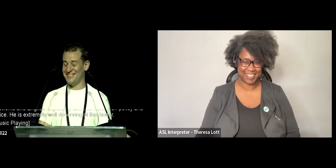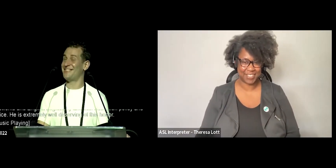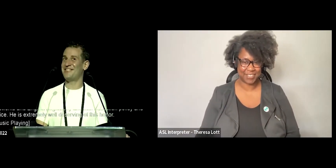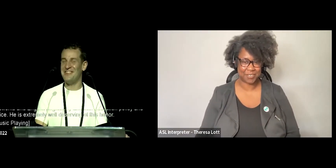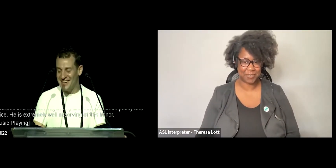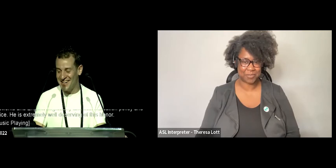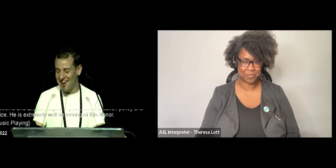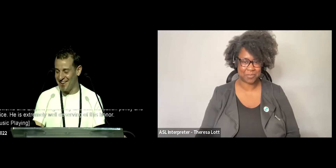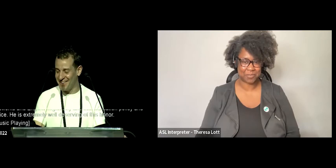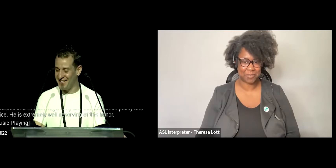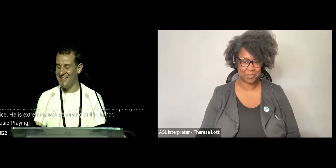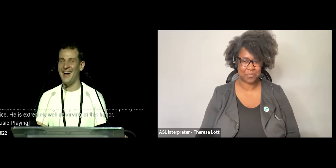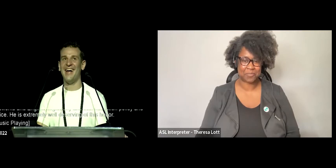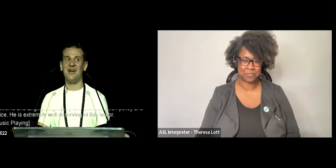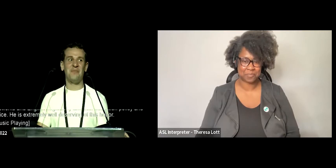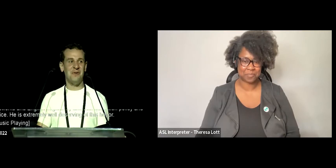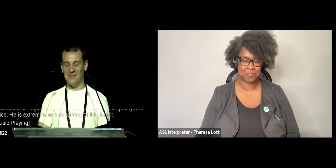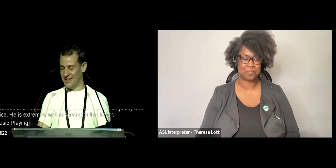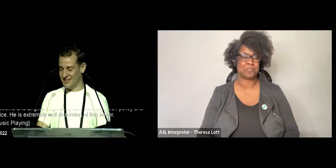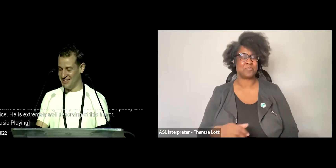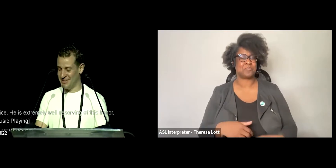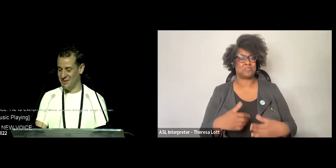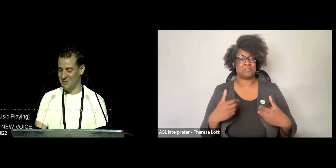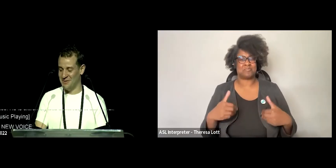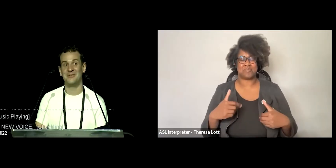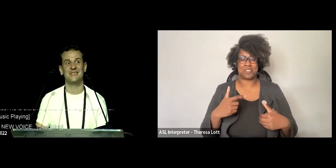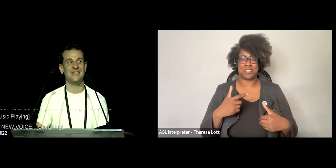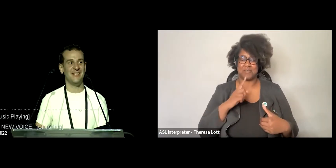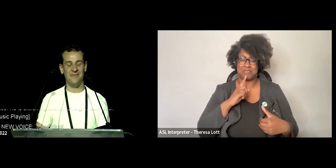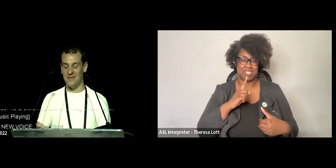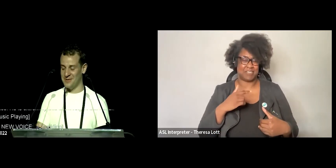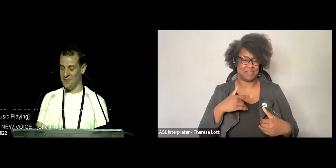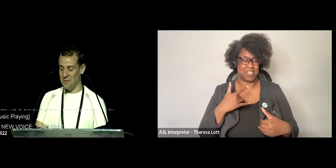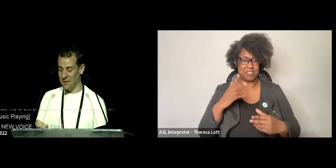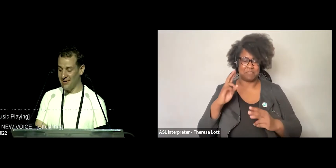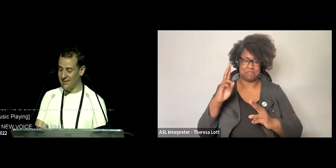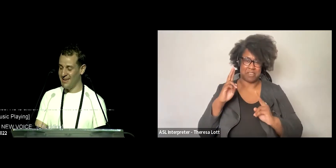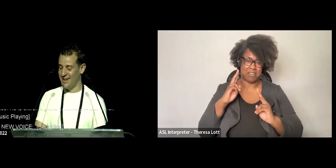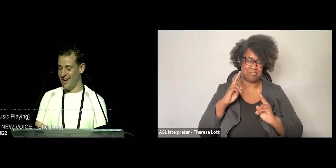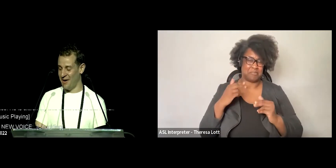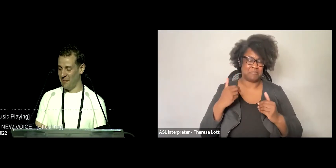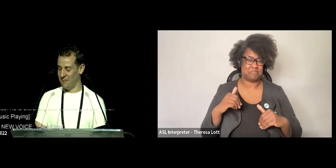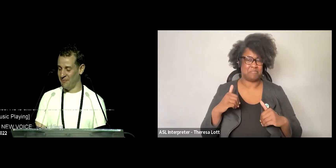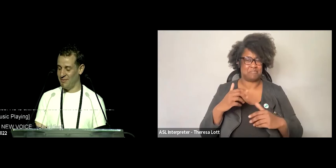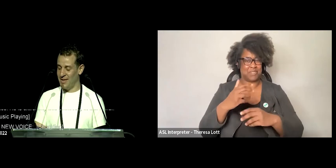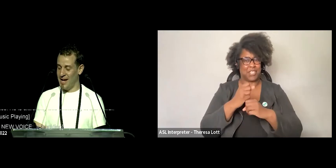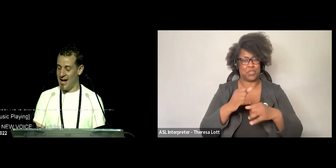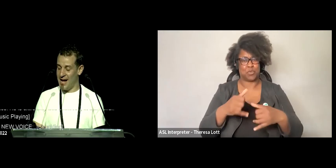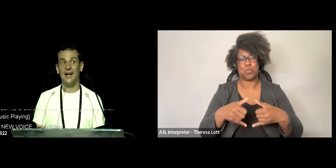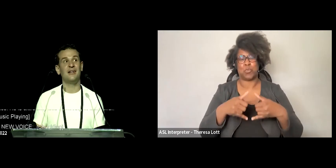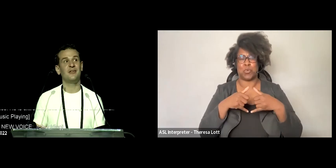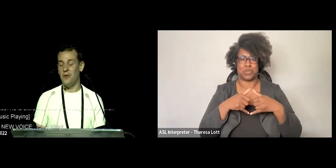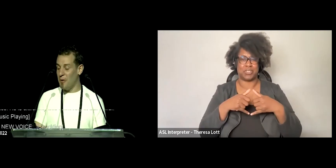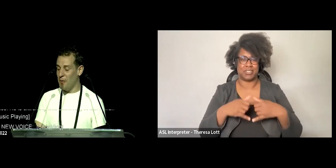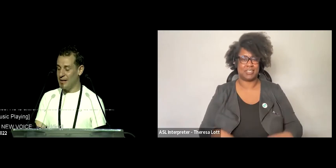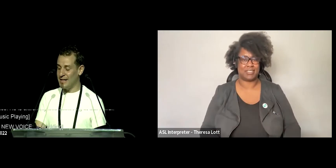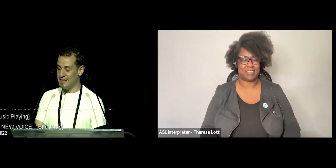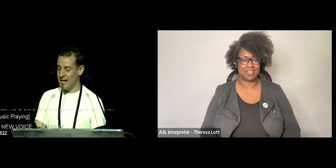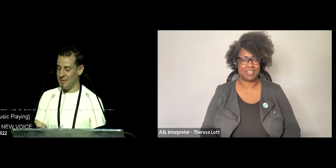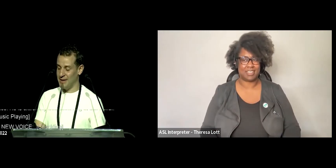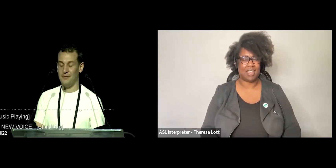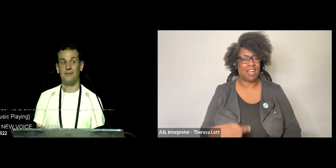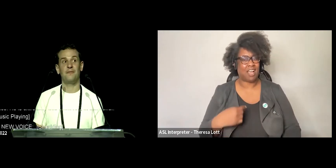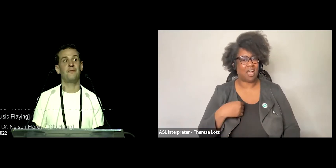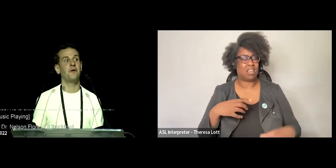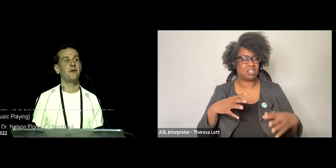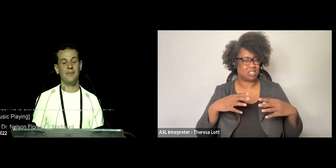It's truly an honor and a privilege to receive this award. I don't only